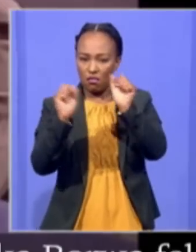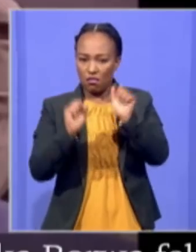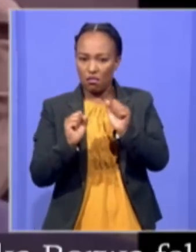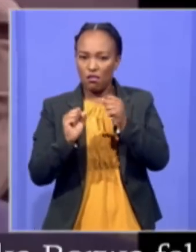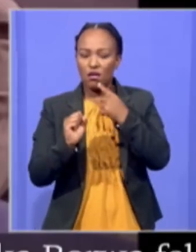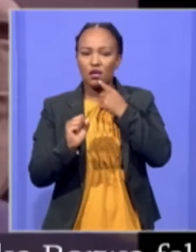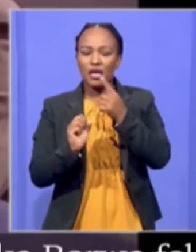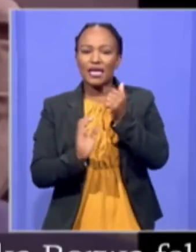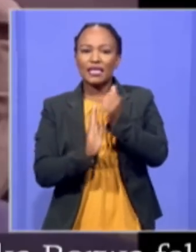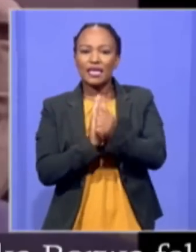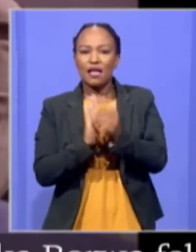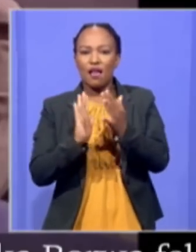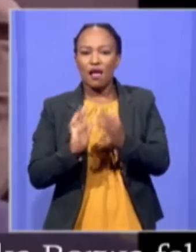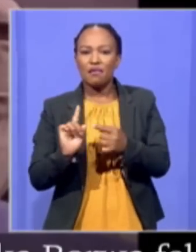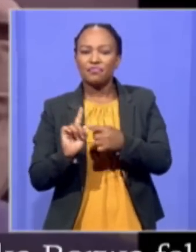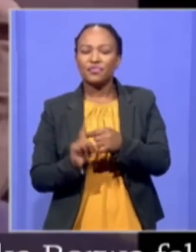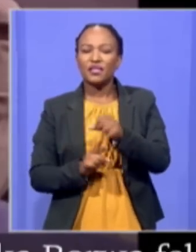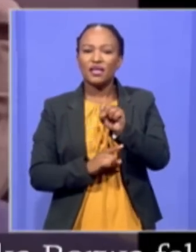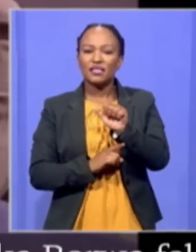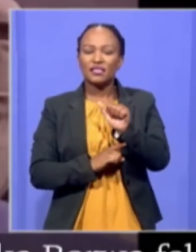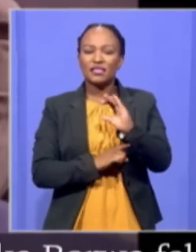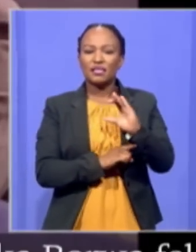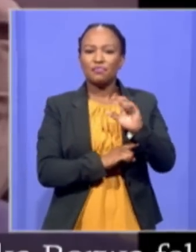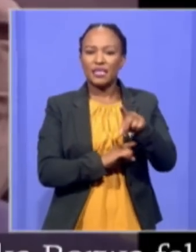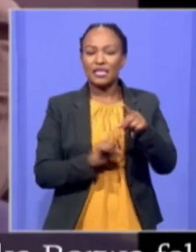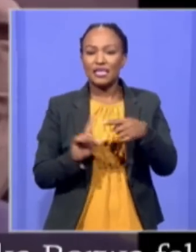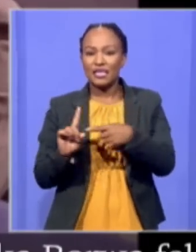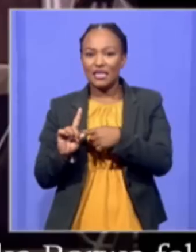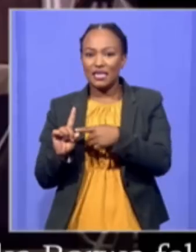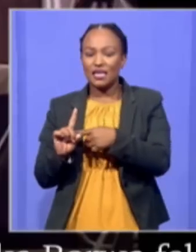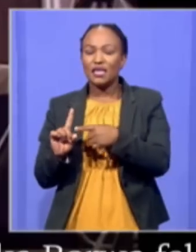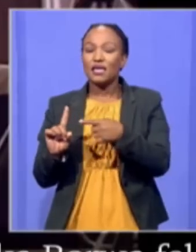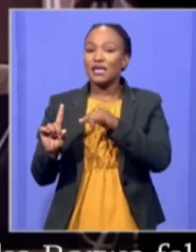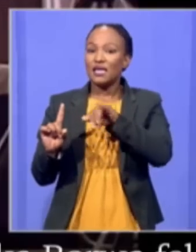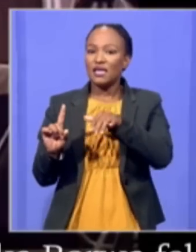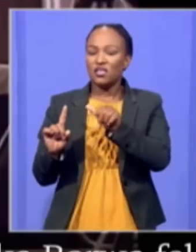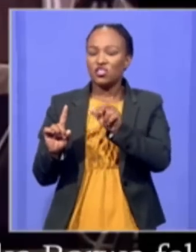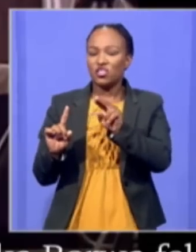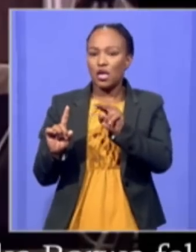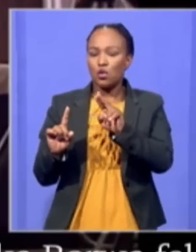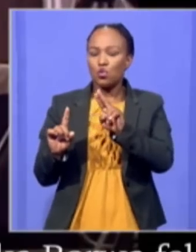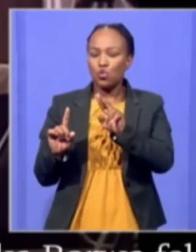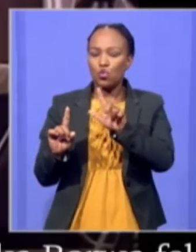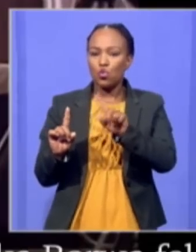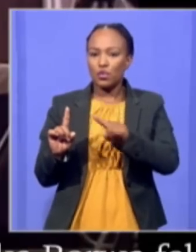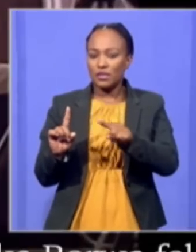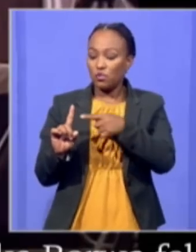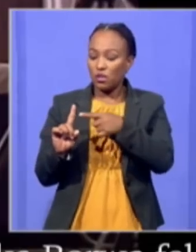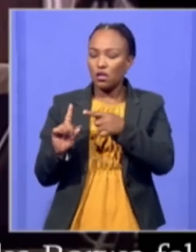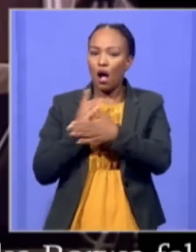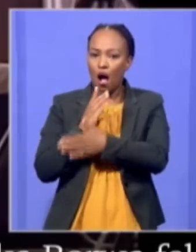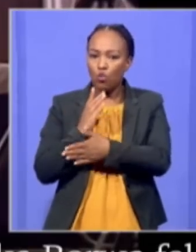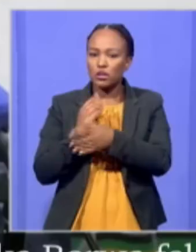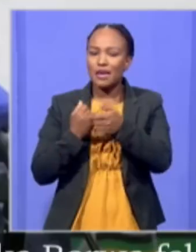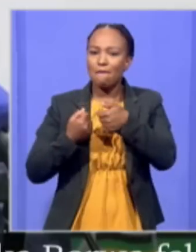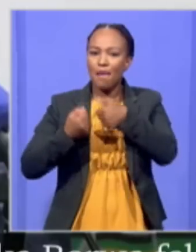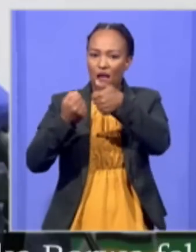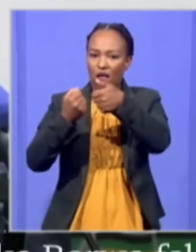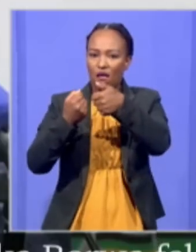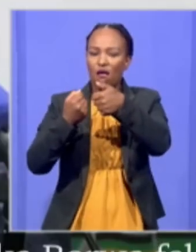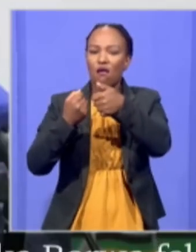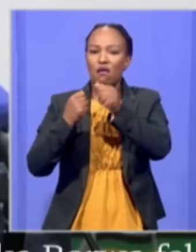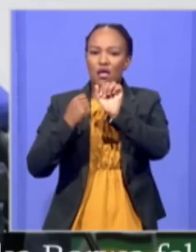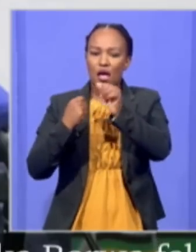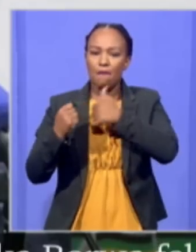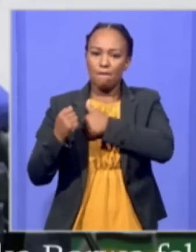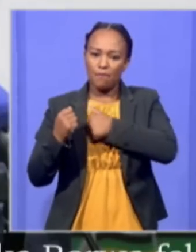moetapele wa maloba wa SACP Janus Walus o tla bušetšwa nageng ya gabo ya Poland. Janus Walus deprived